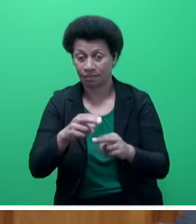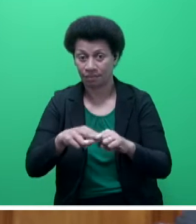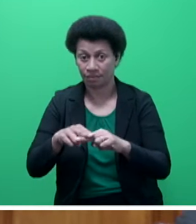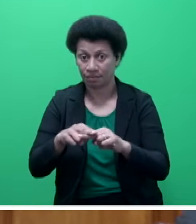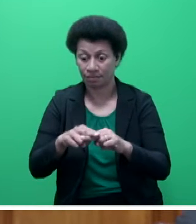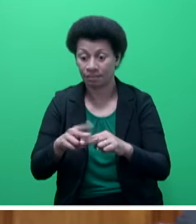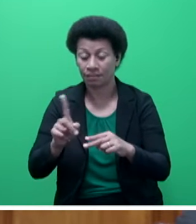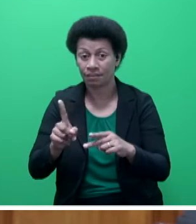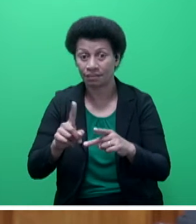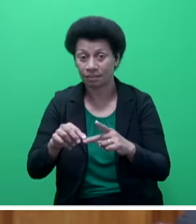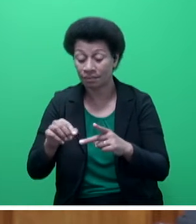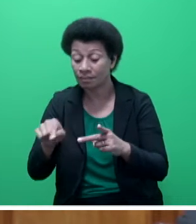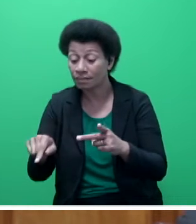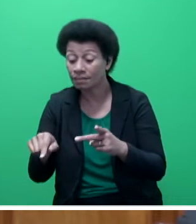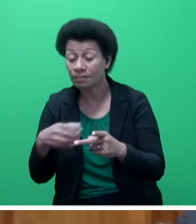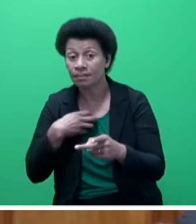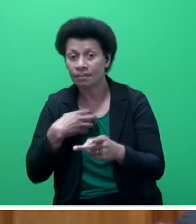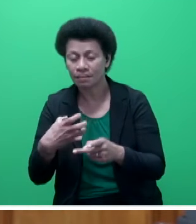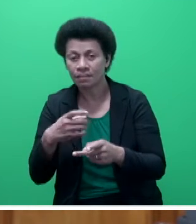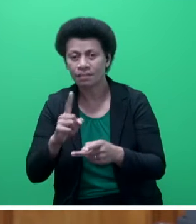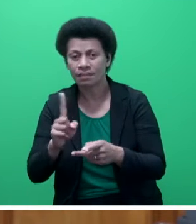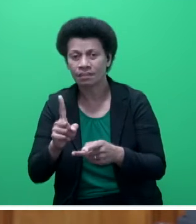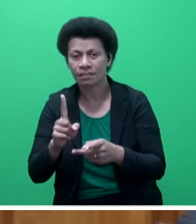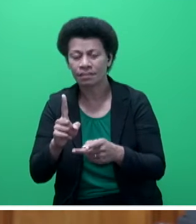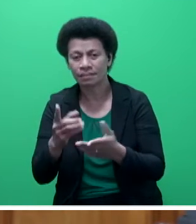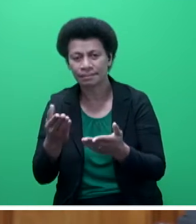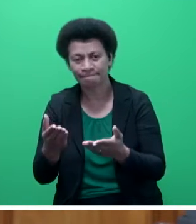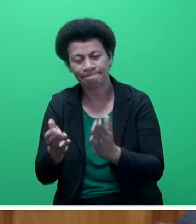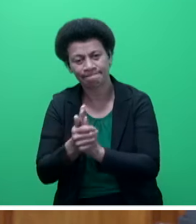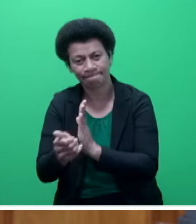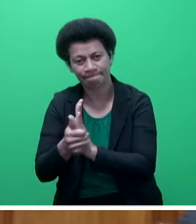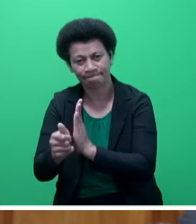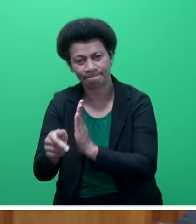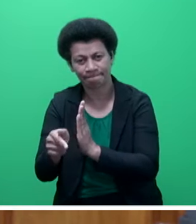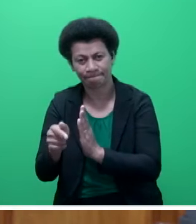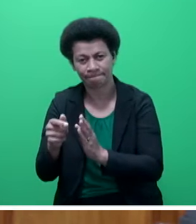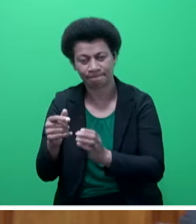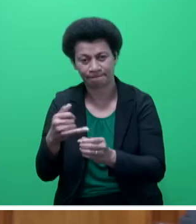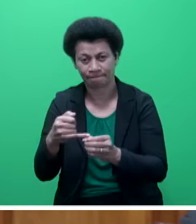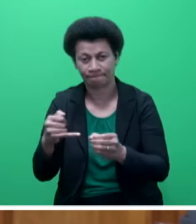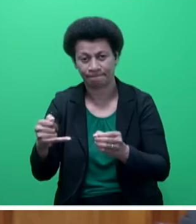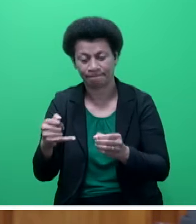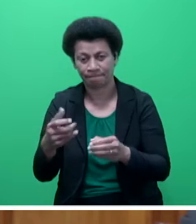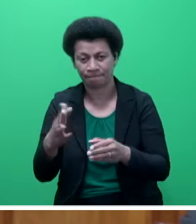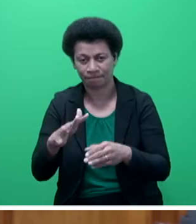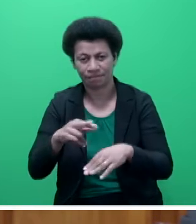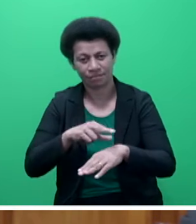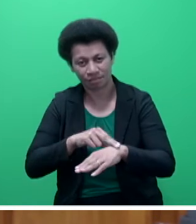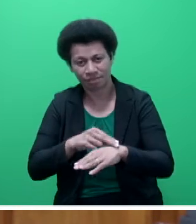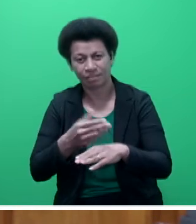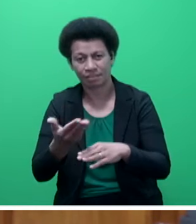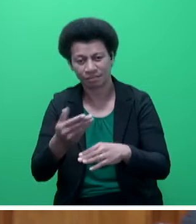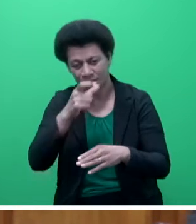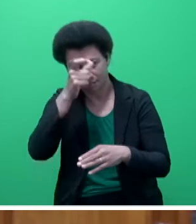the process of recruiting the skills to actually bridge that gap. In the context of economic evolutions, such as